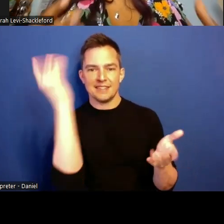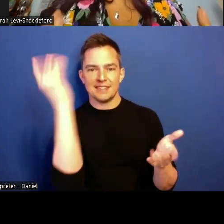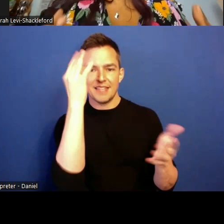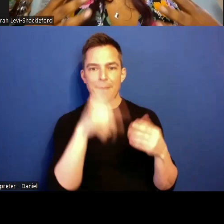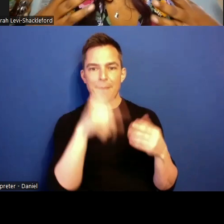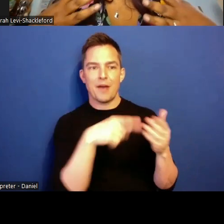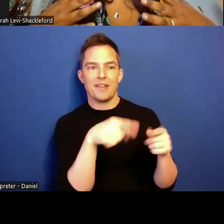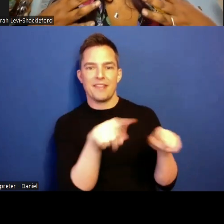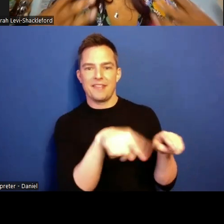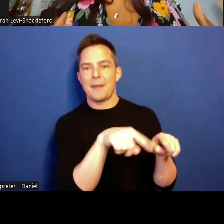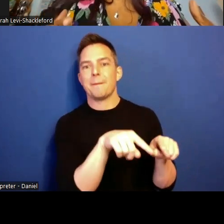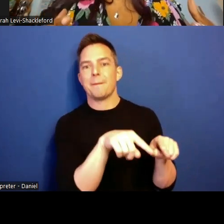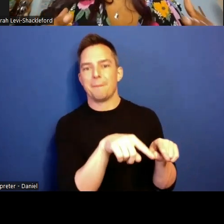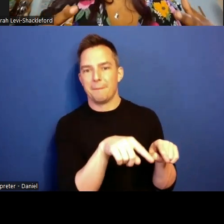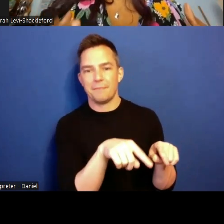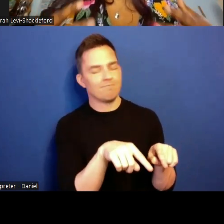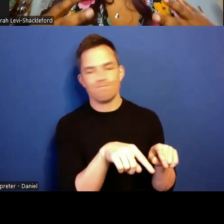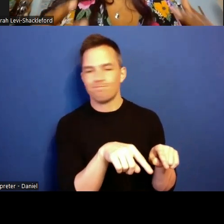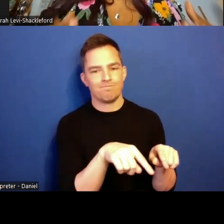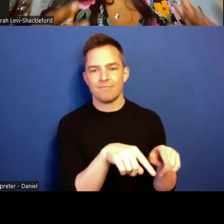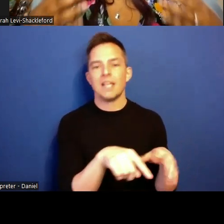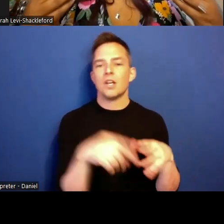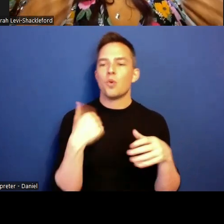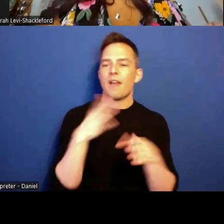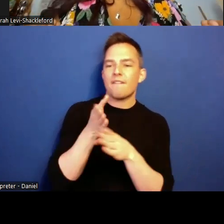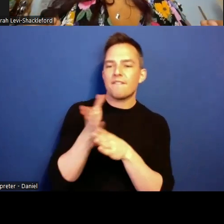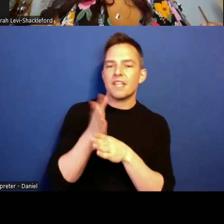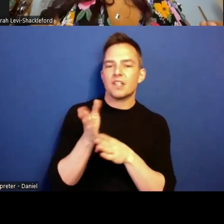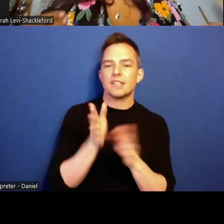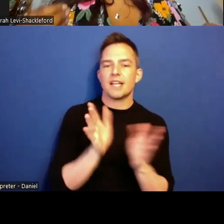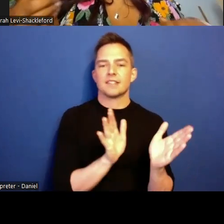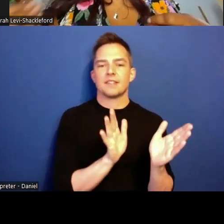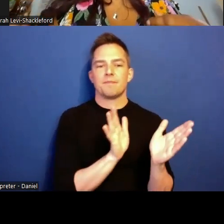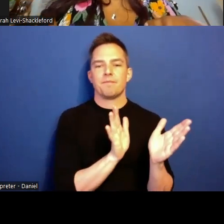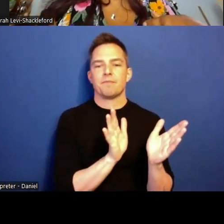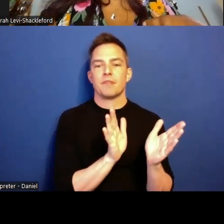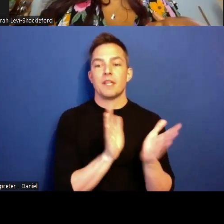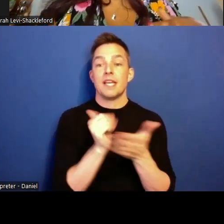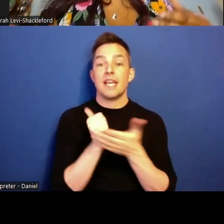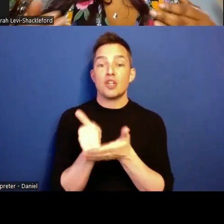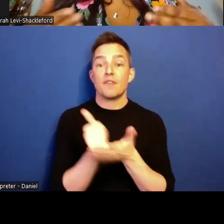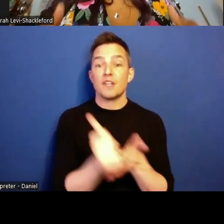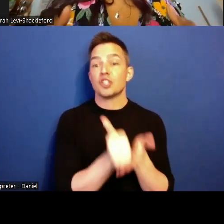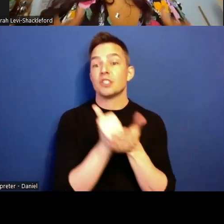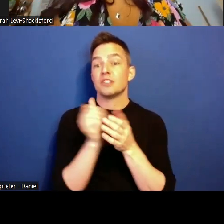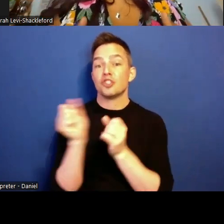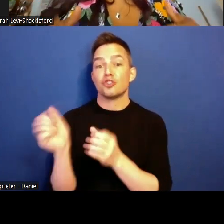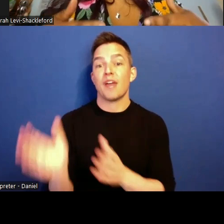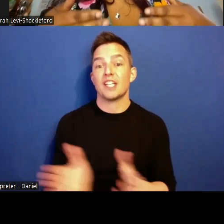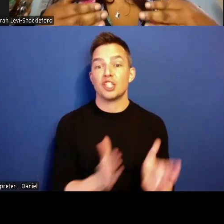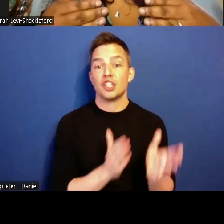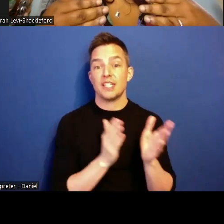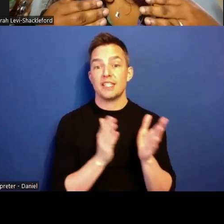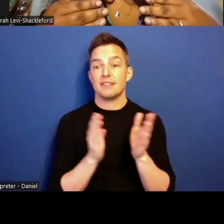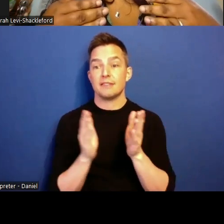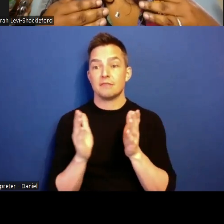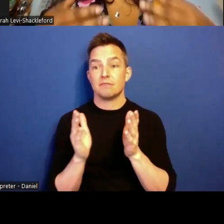So we have a field that's actually using interventions and strategies based